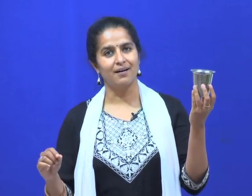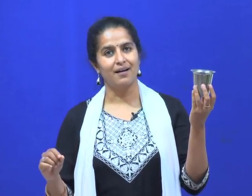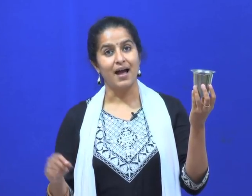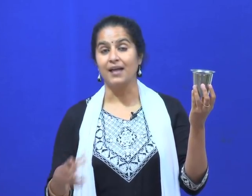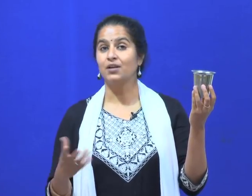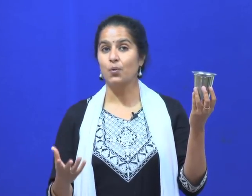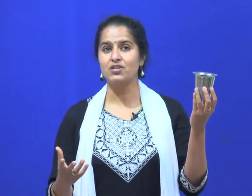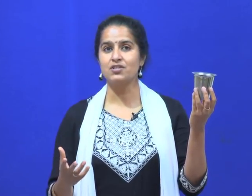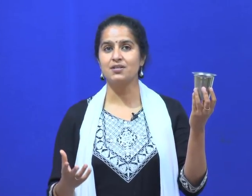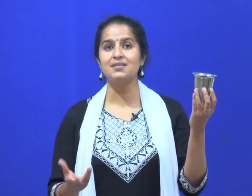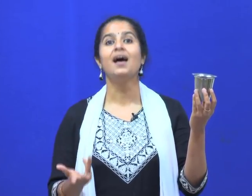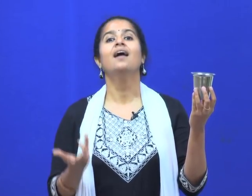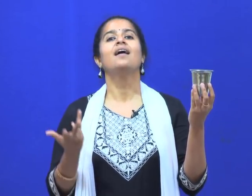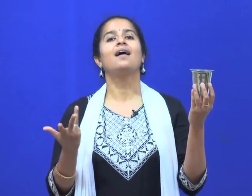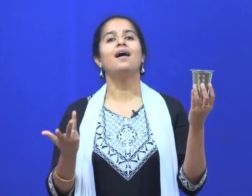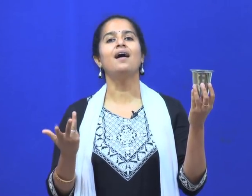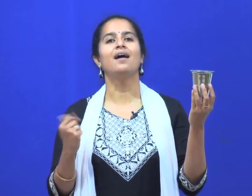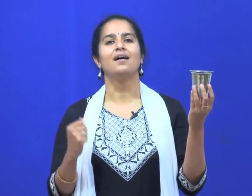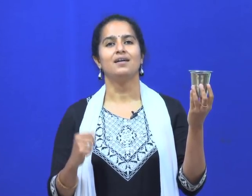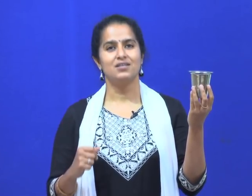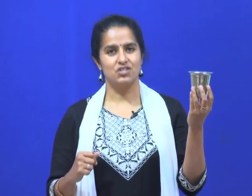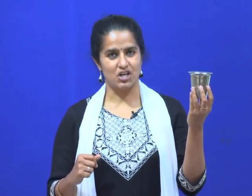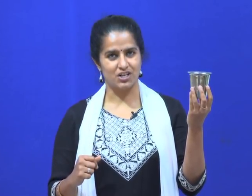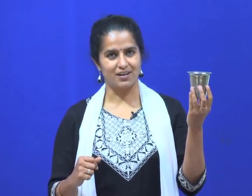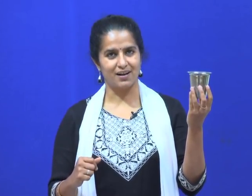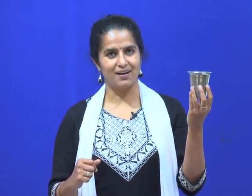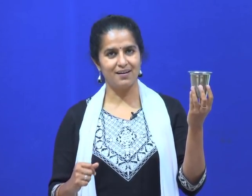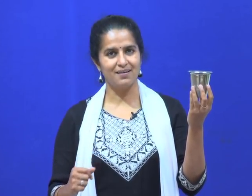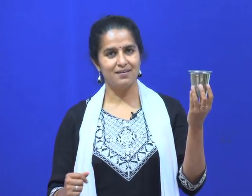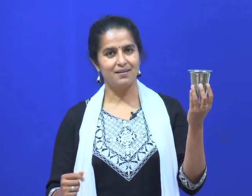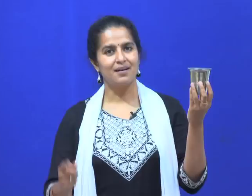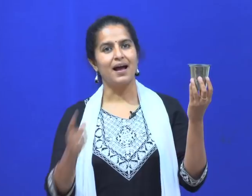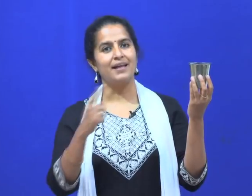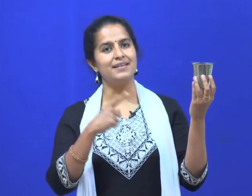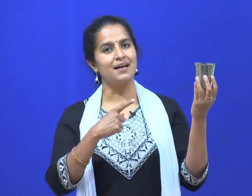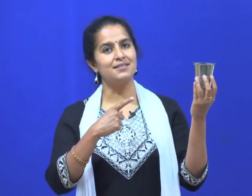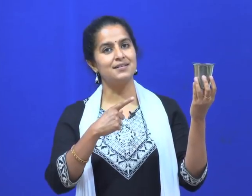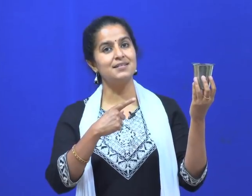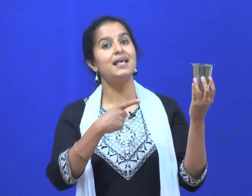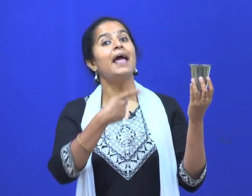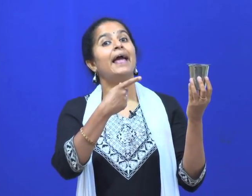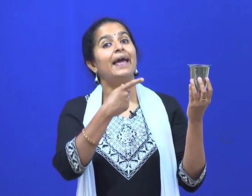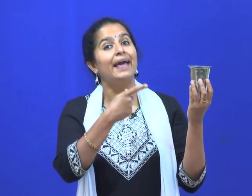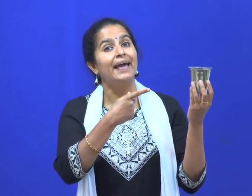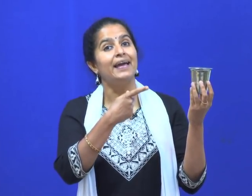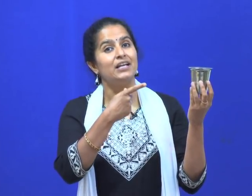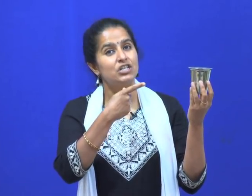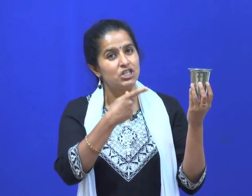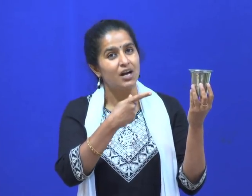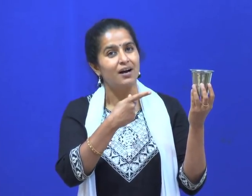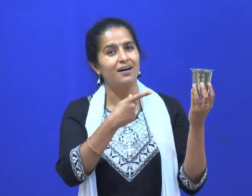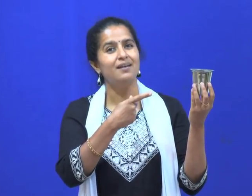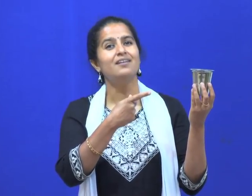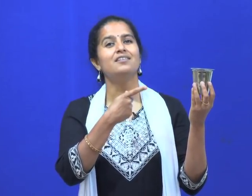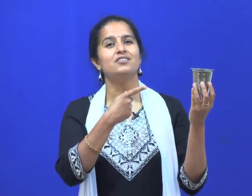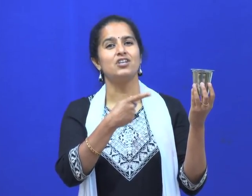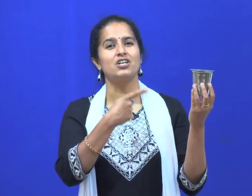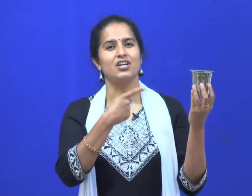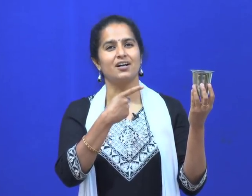Chashakaha. And the question is, kaha chashakaha? And the answer is,